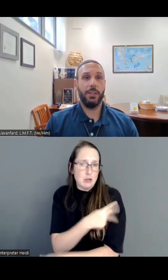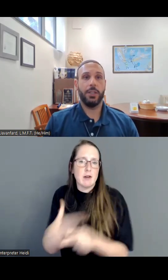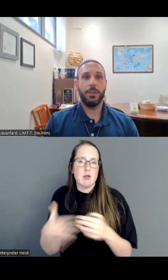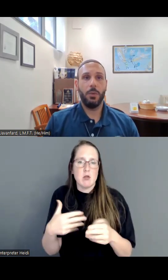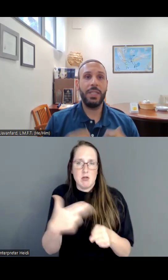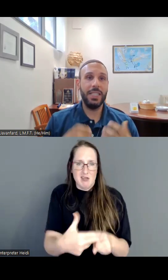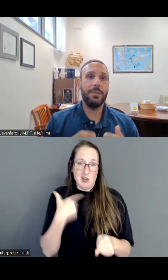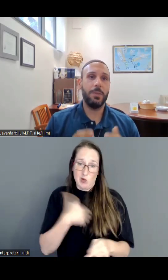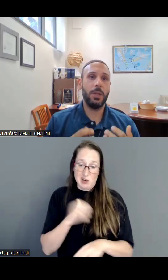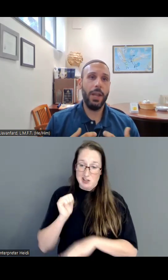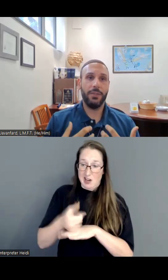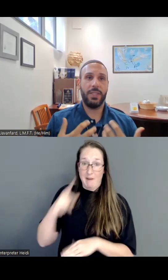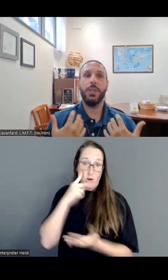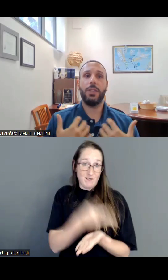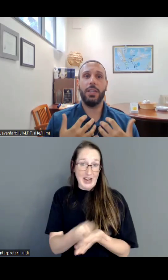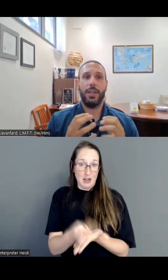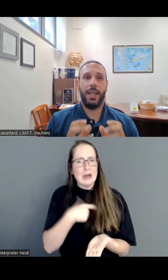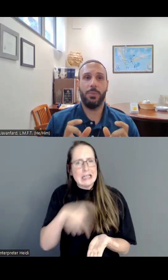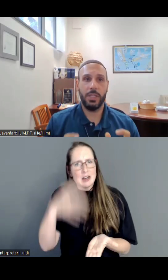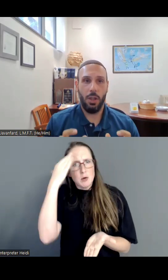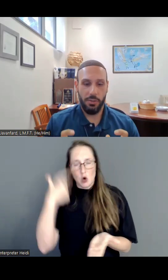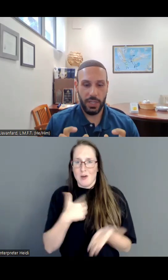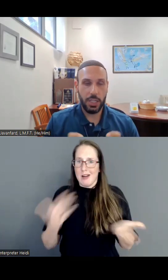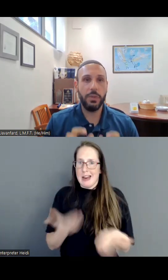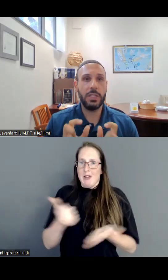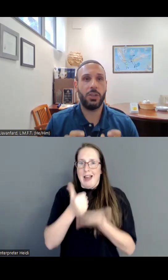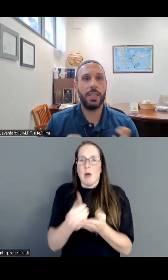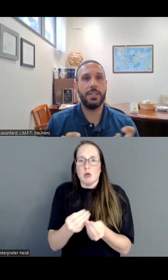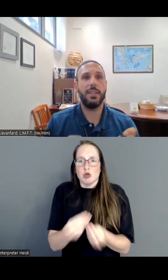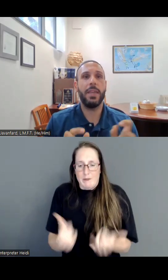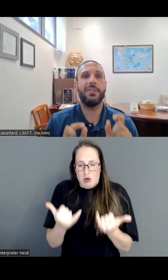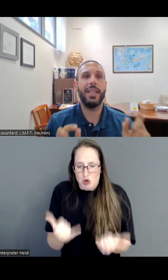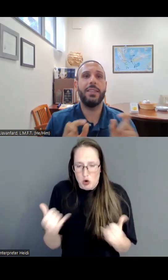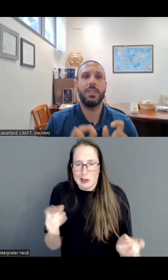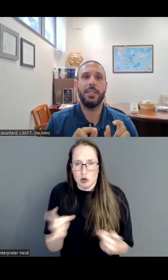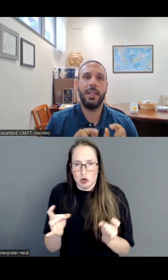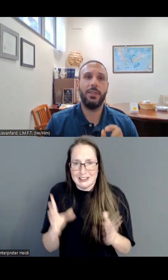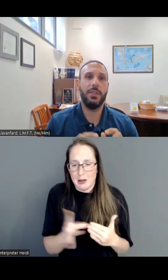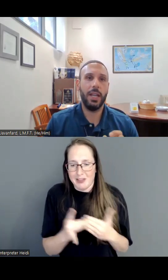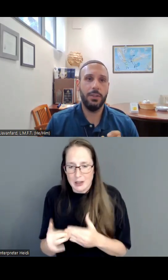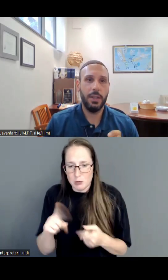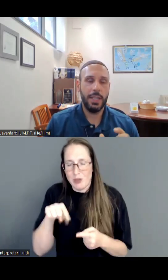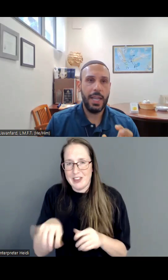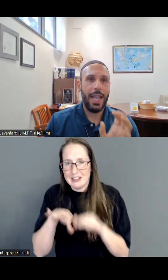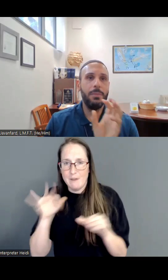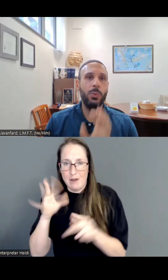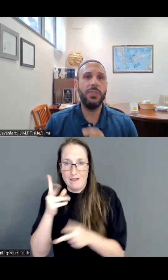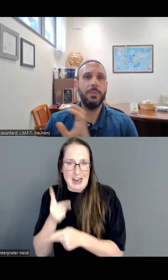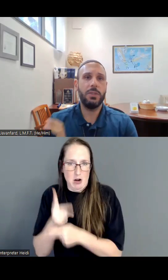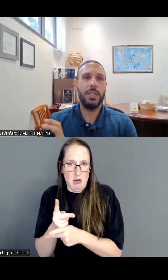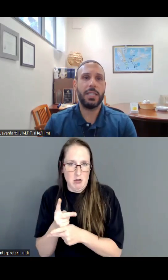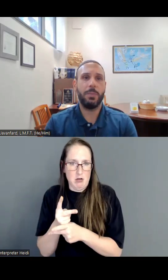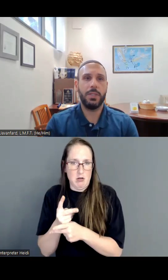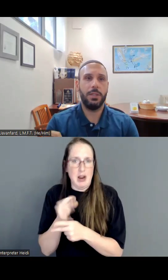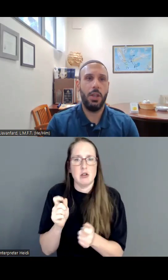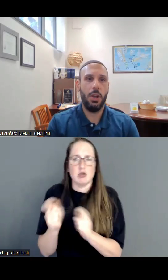for failure. What we need them to be aware of is that we are here to help resolve the current crisis that may have led them to this level of care and move them